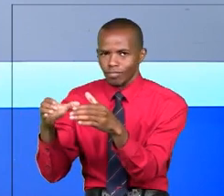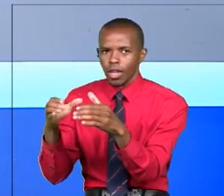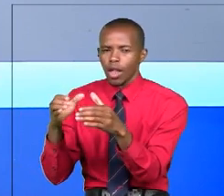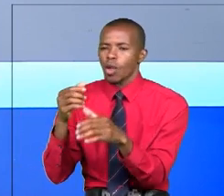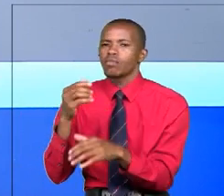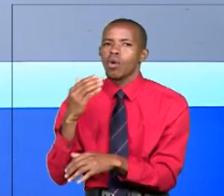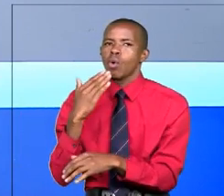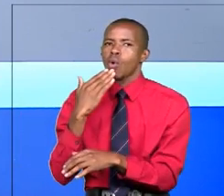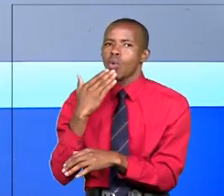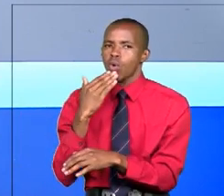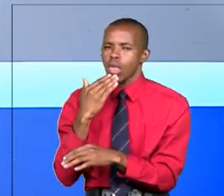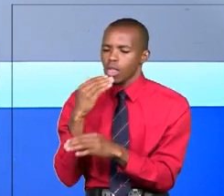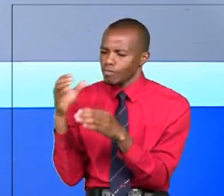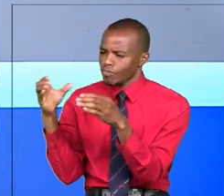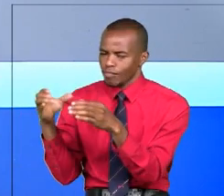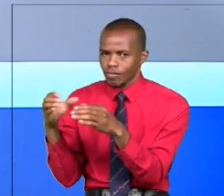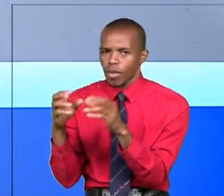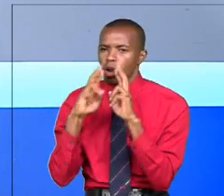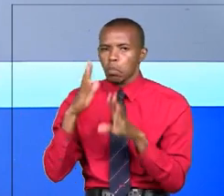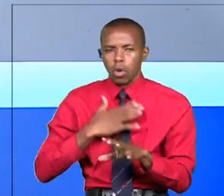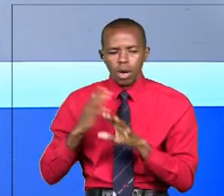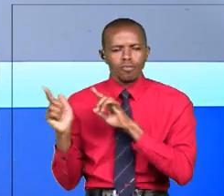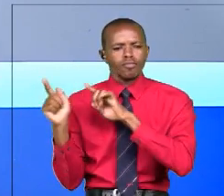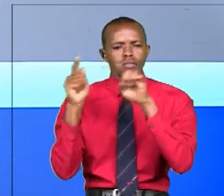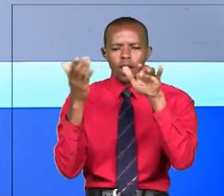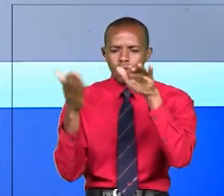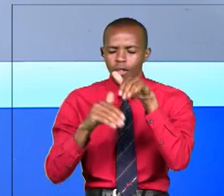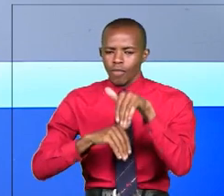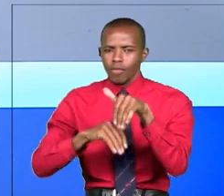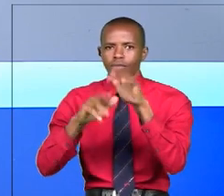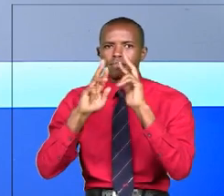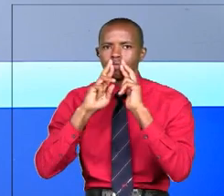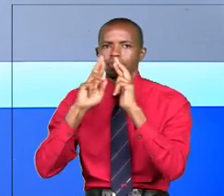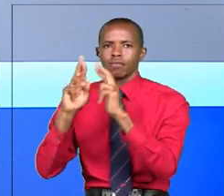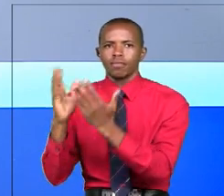Nation. Our reporter Brian Mwenda attended this story and filed the following report.